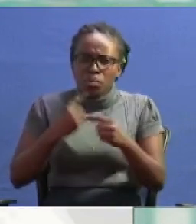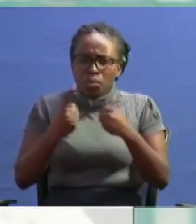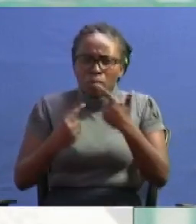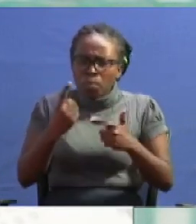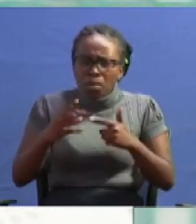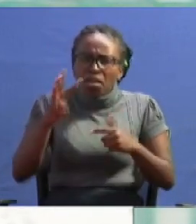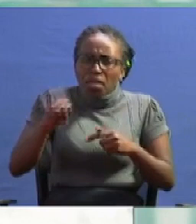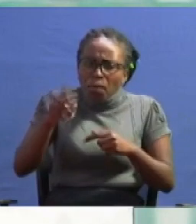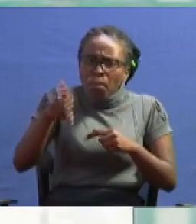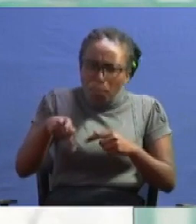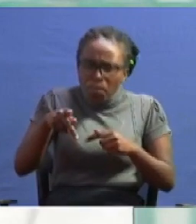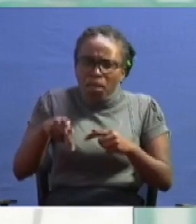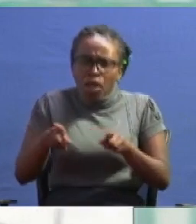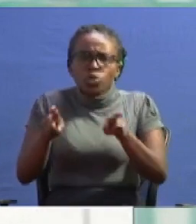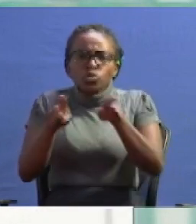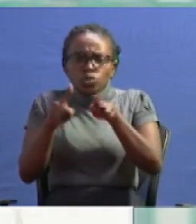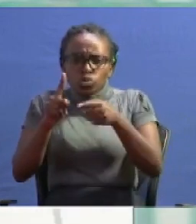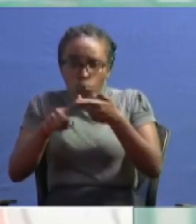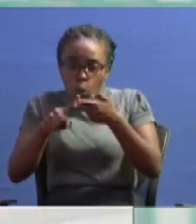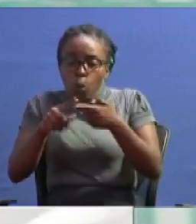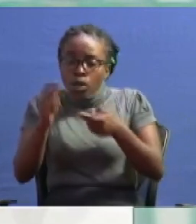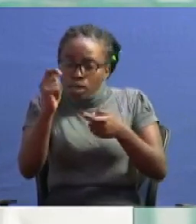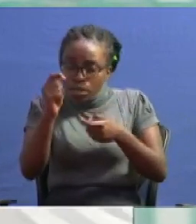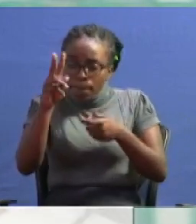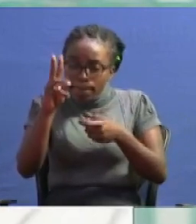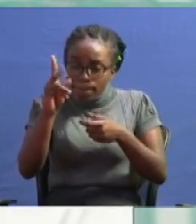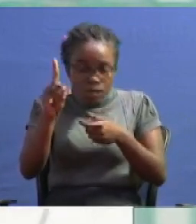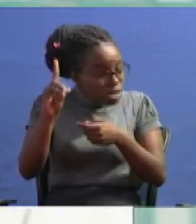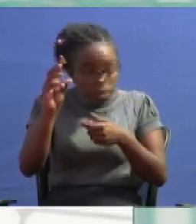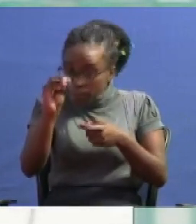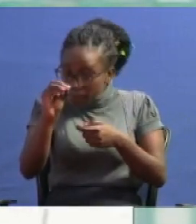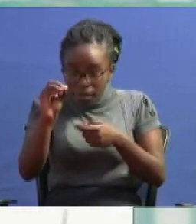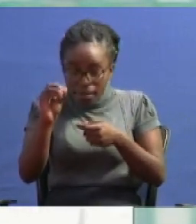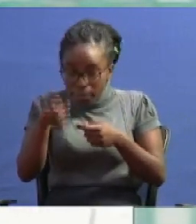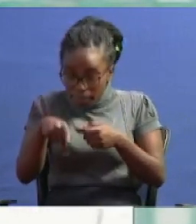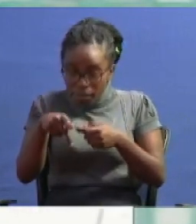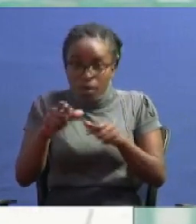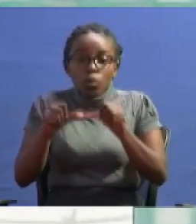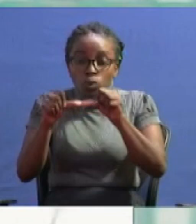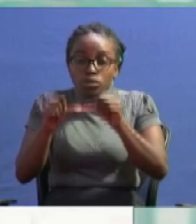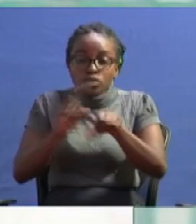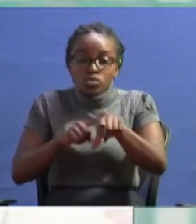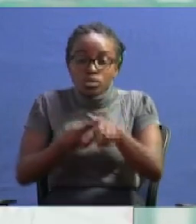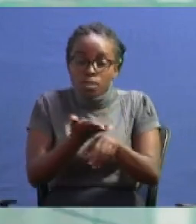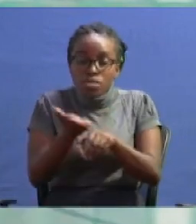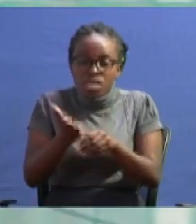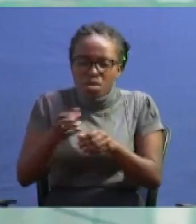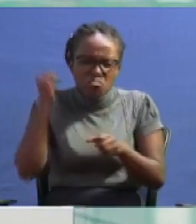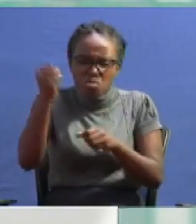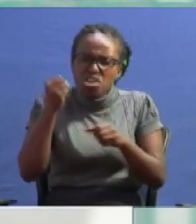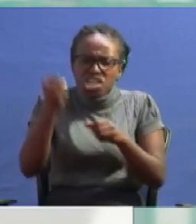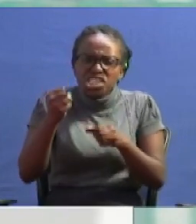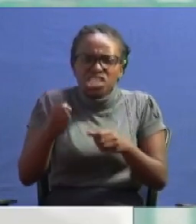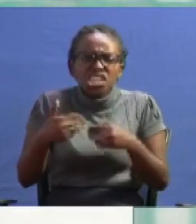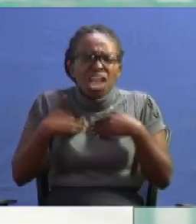because he understands power. So we cannot just say that Gachagua is not experienced in politics, and that is what people, that is